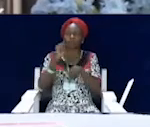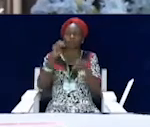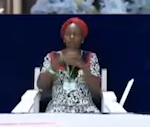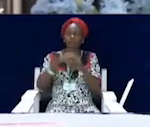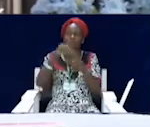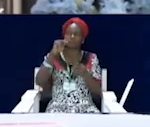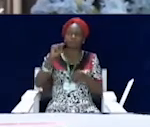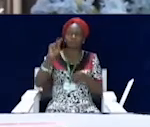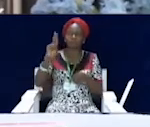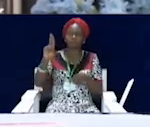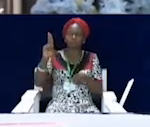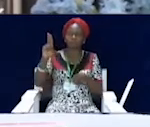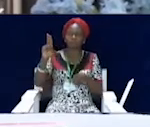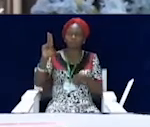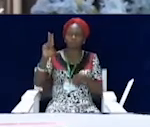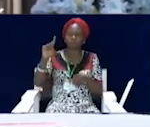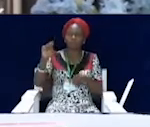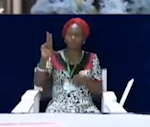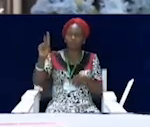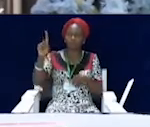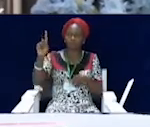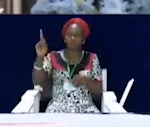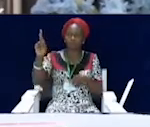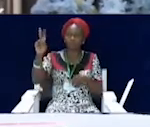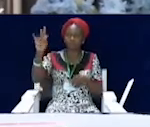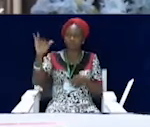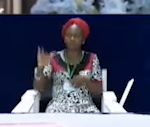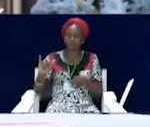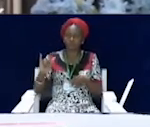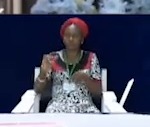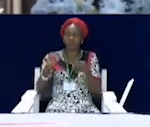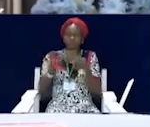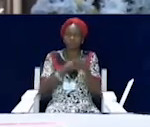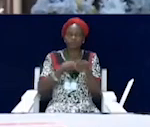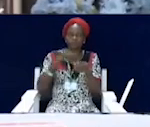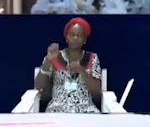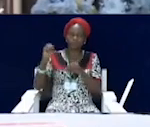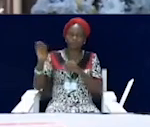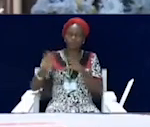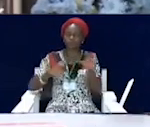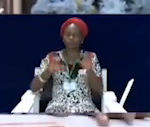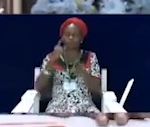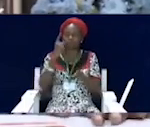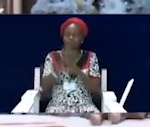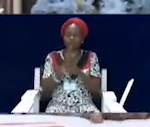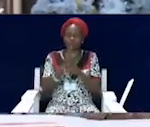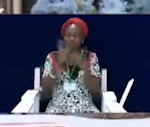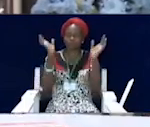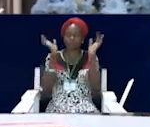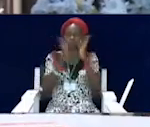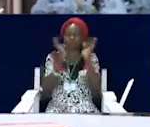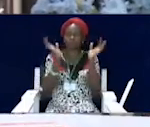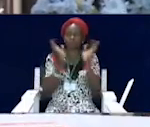Turkey, please do so. Just contact